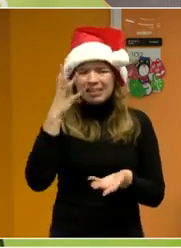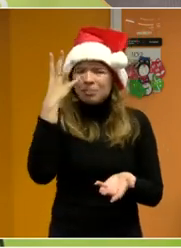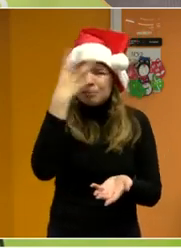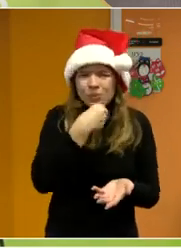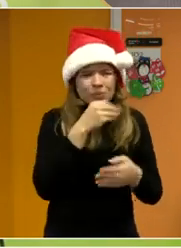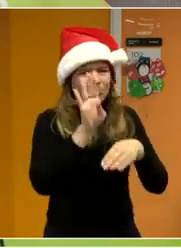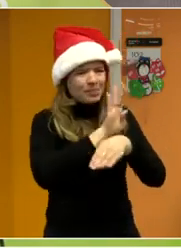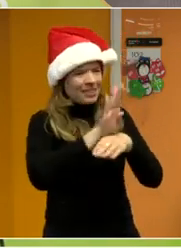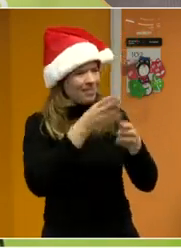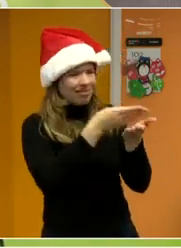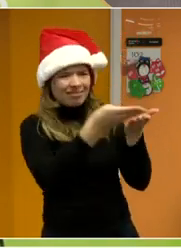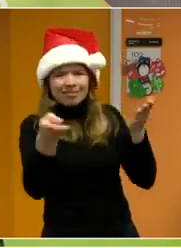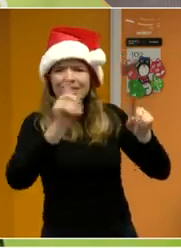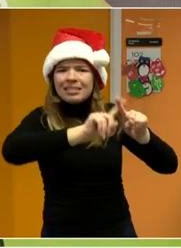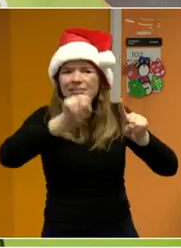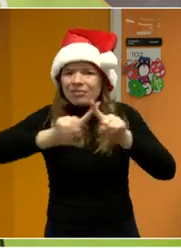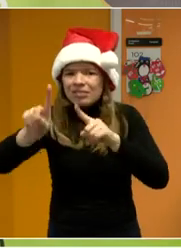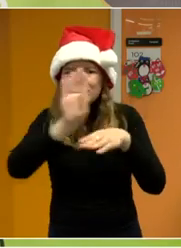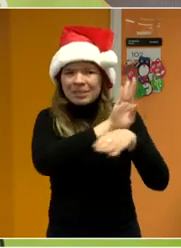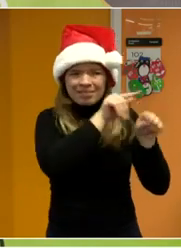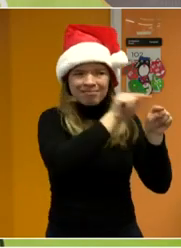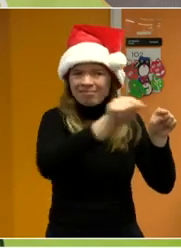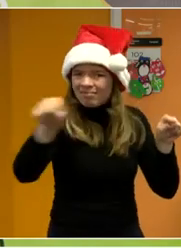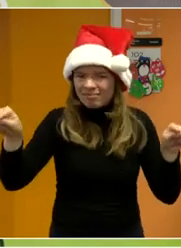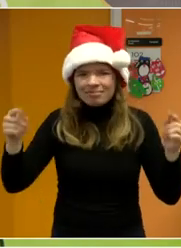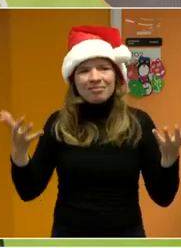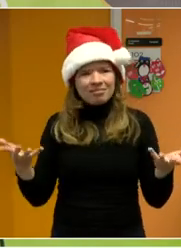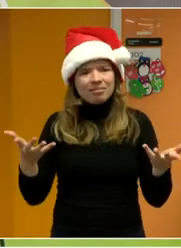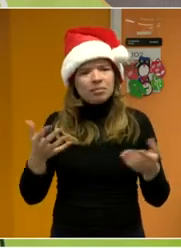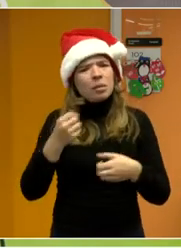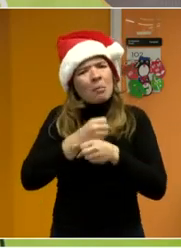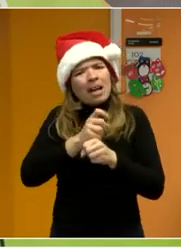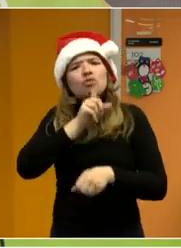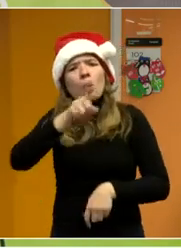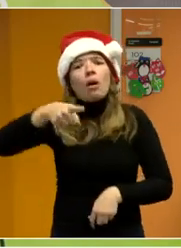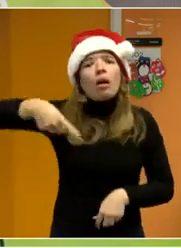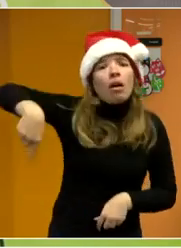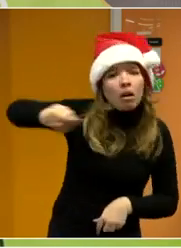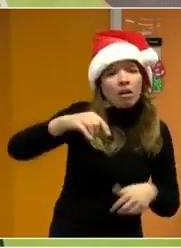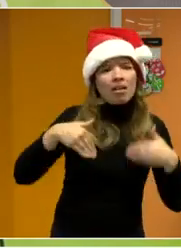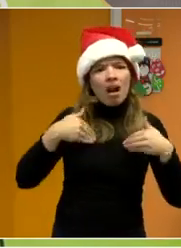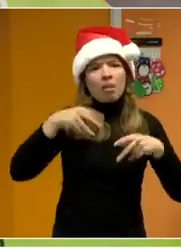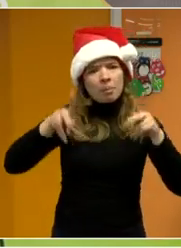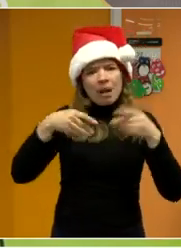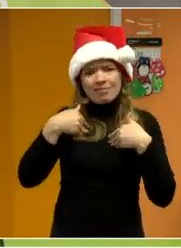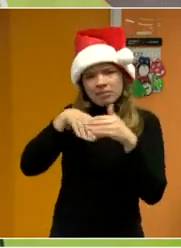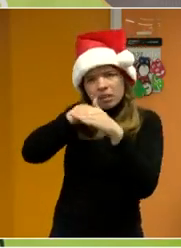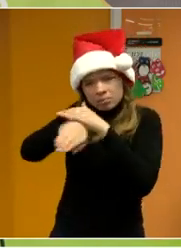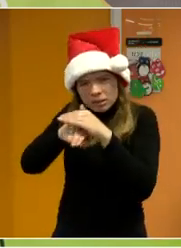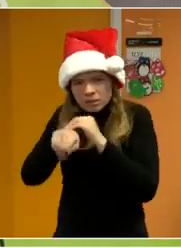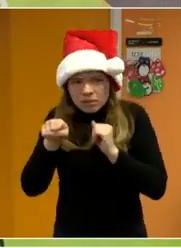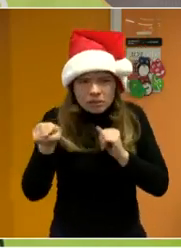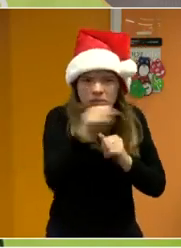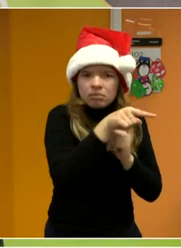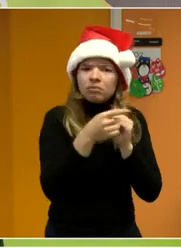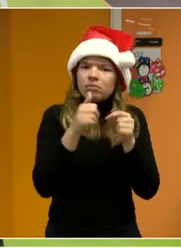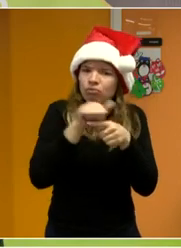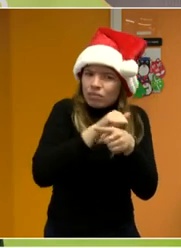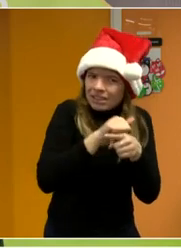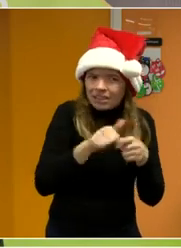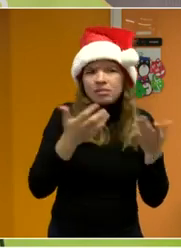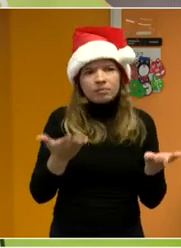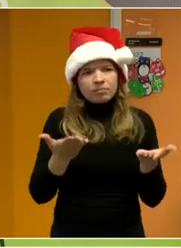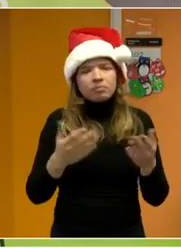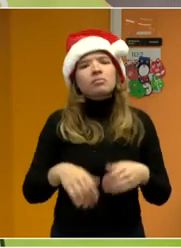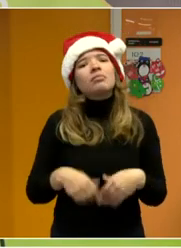want to make sure that our young people have access to all of that training. So with that, I want to invite up